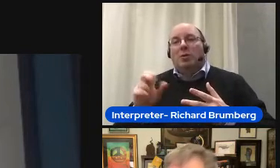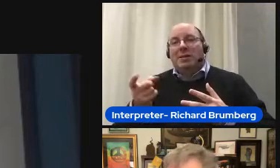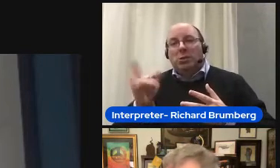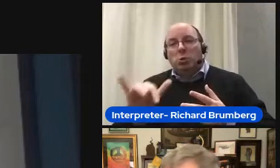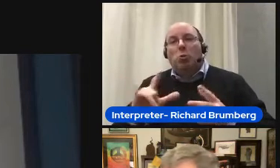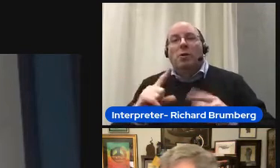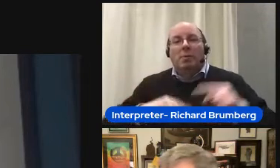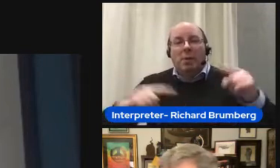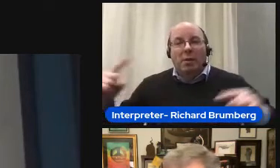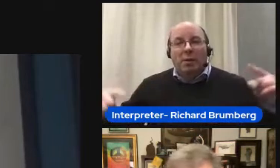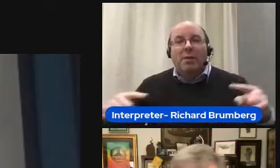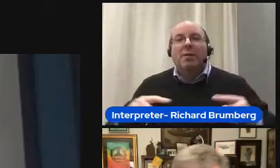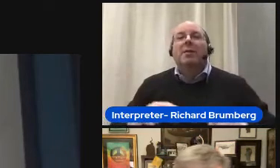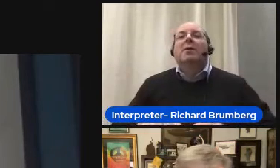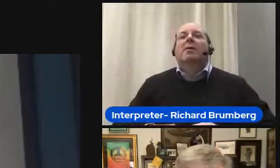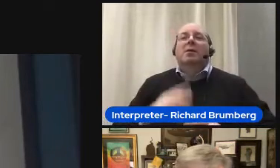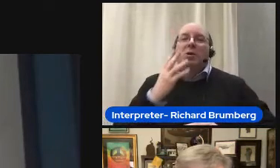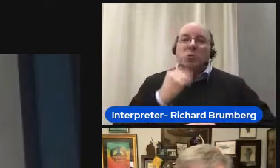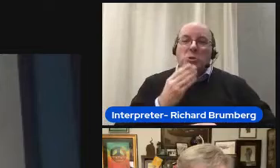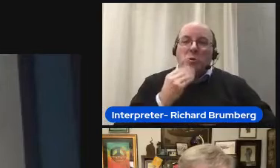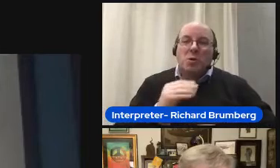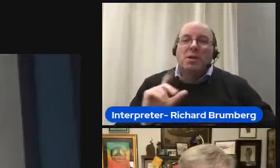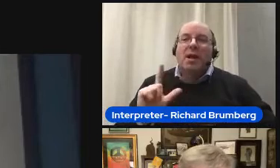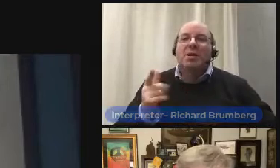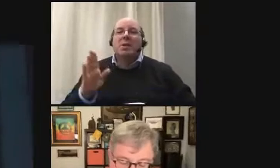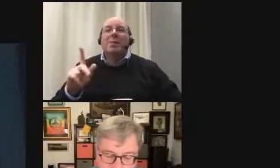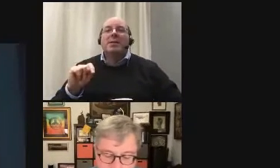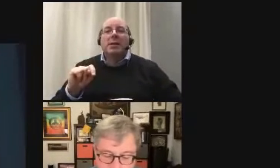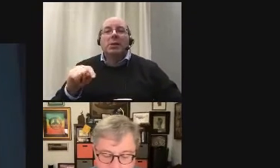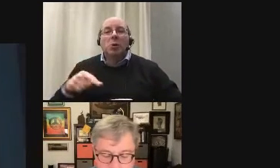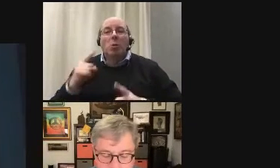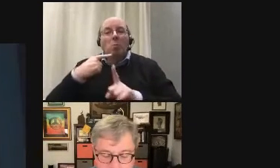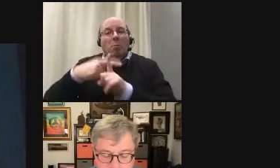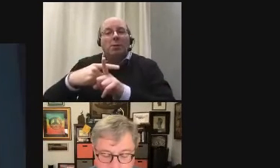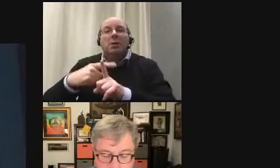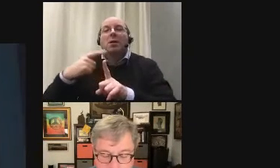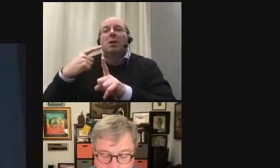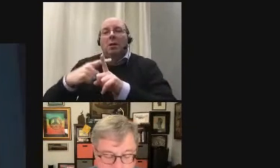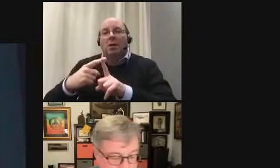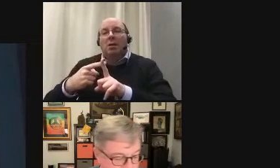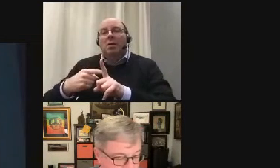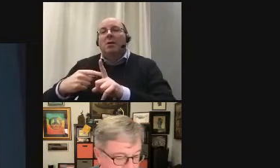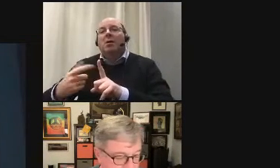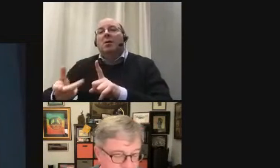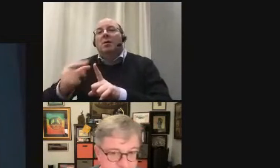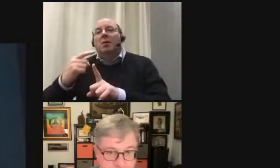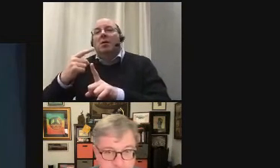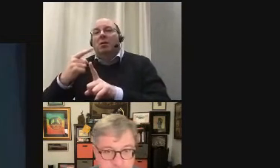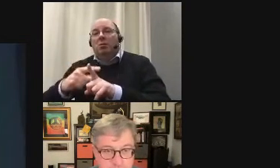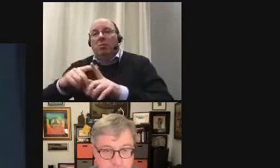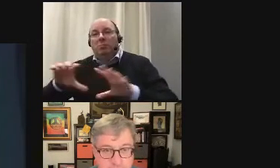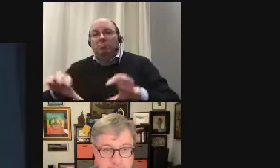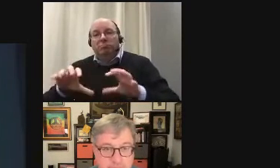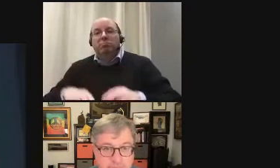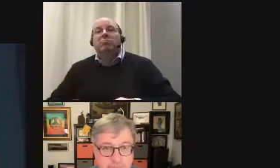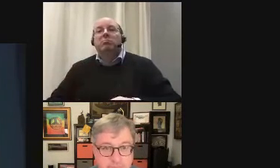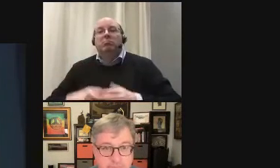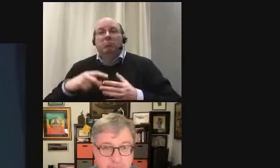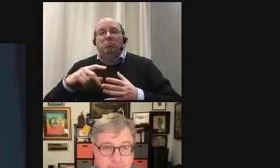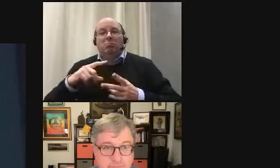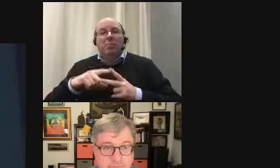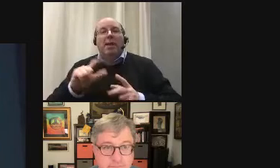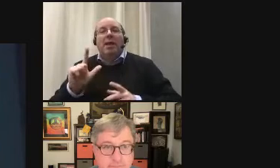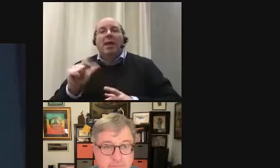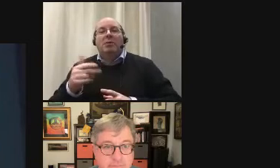and LGBTQ plus programming, education, support, and advocacy. And our mission is to advance LGBTQ